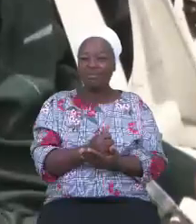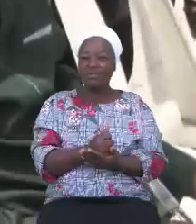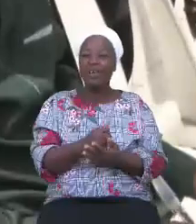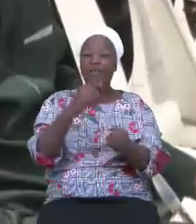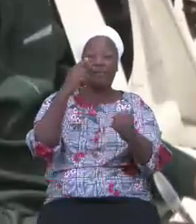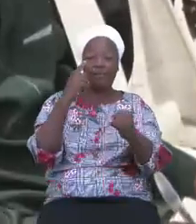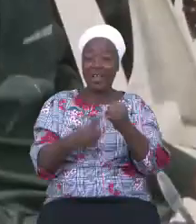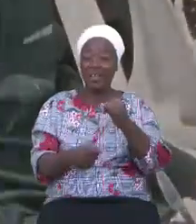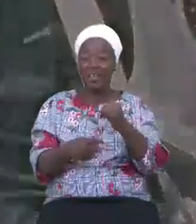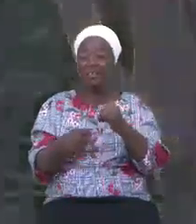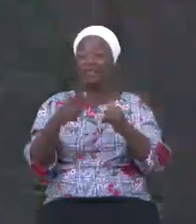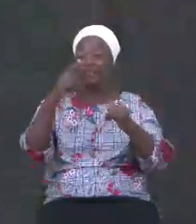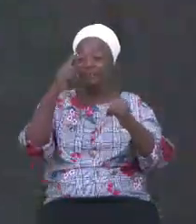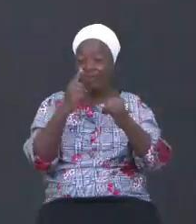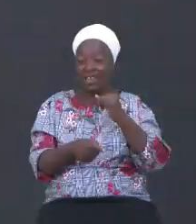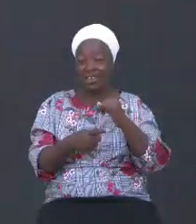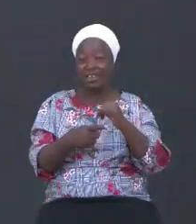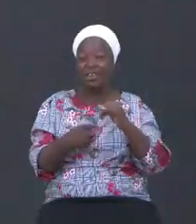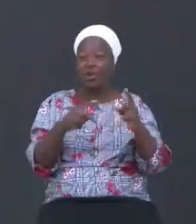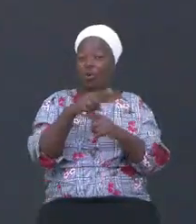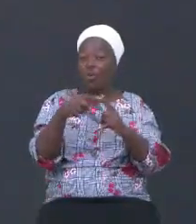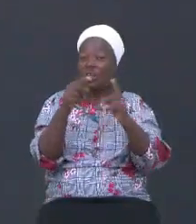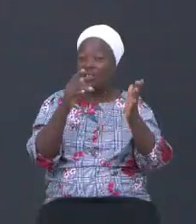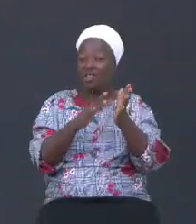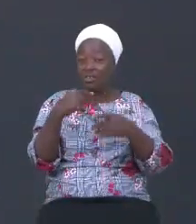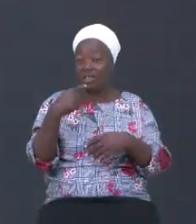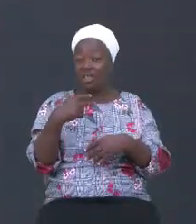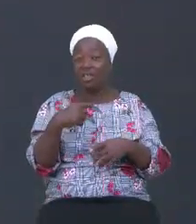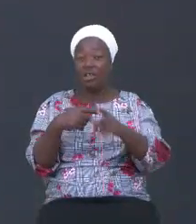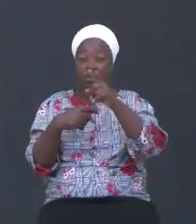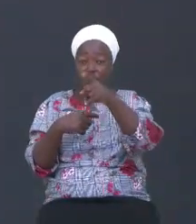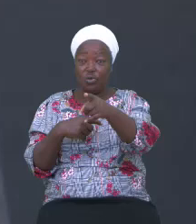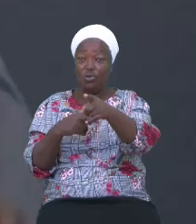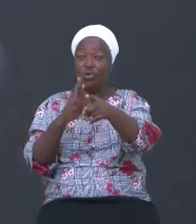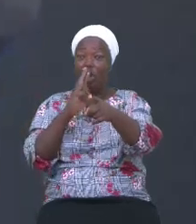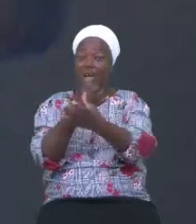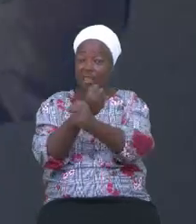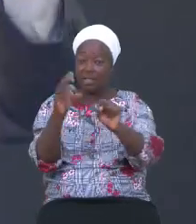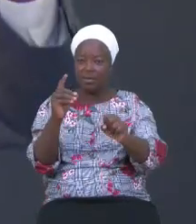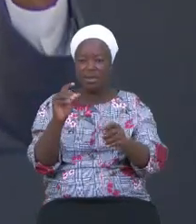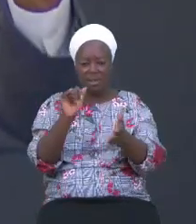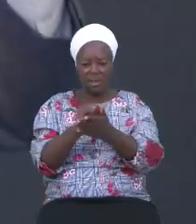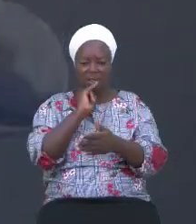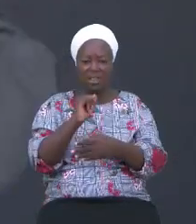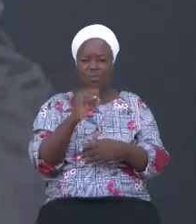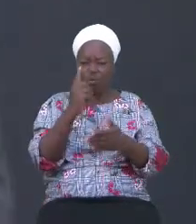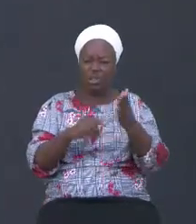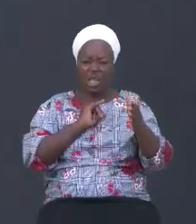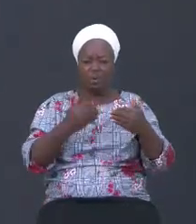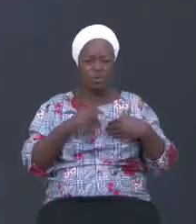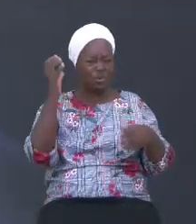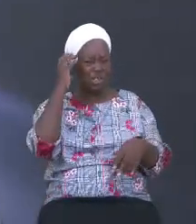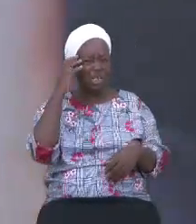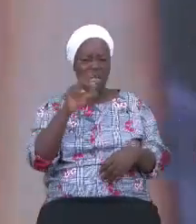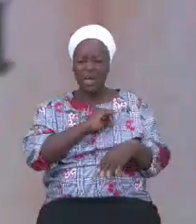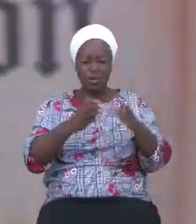Final, final. When Jesus said, you are saved, that's all I want to hear. I don't want to hear